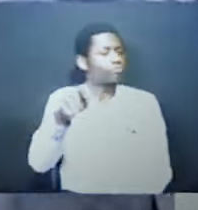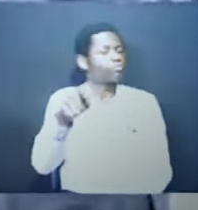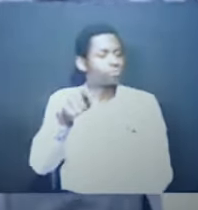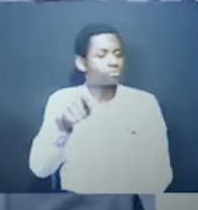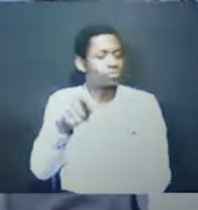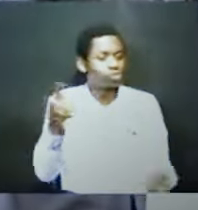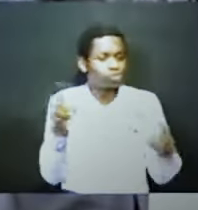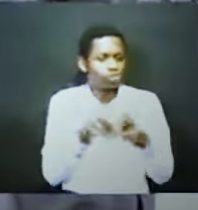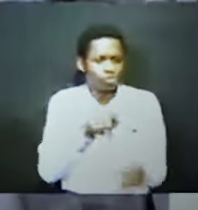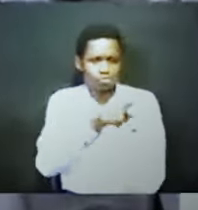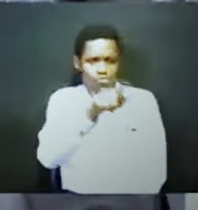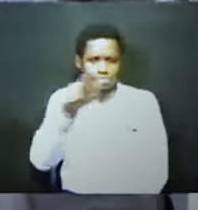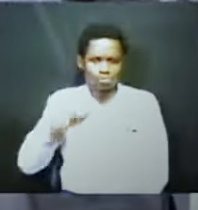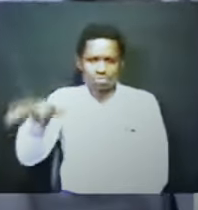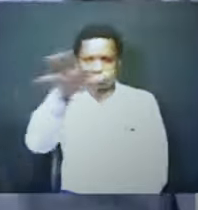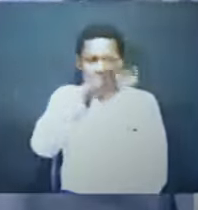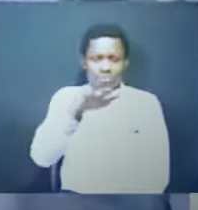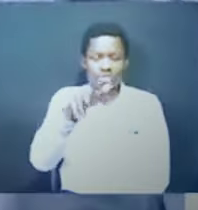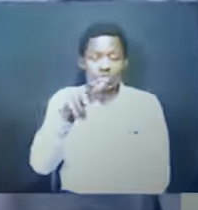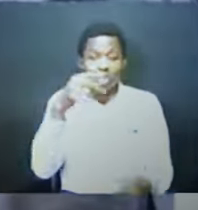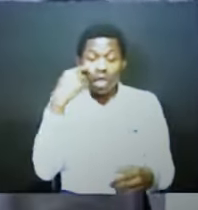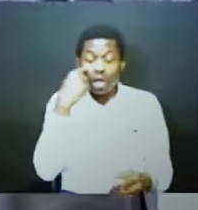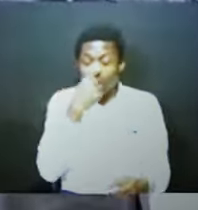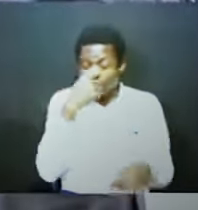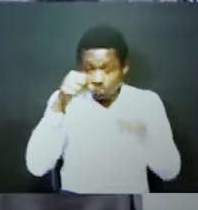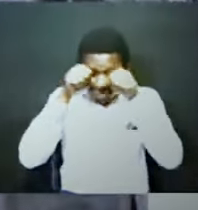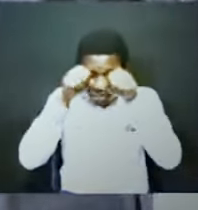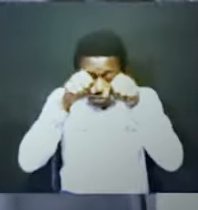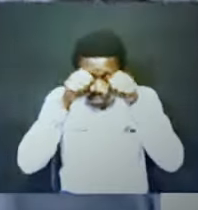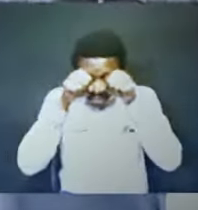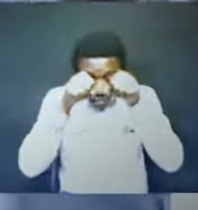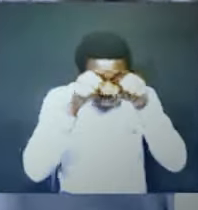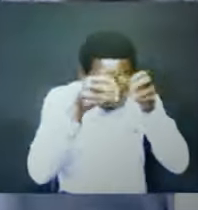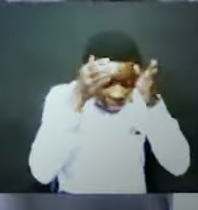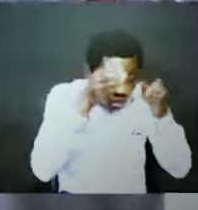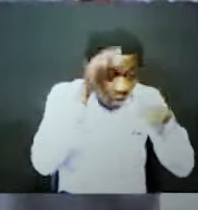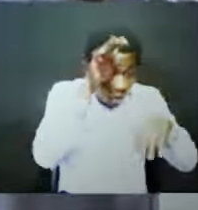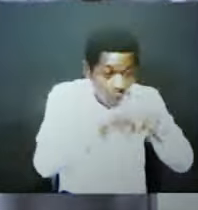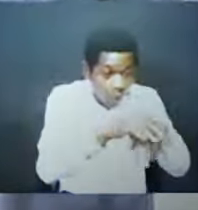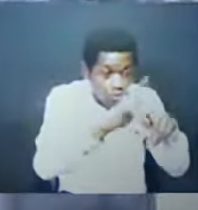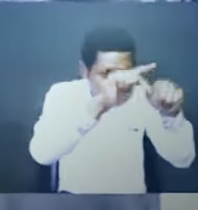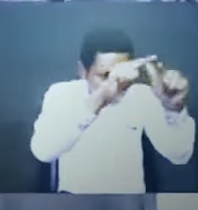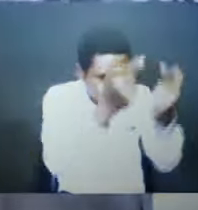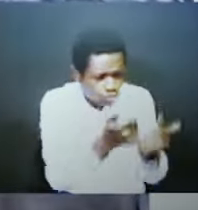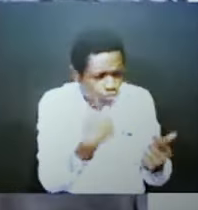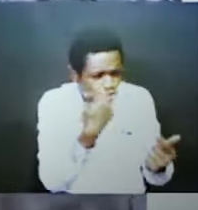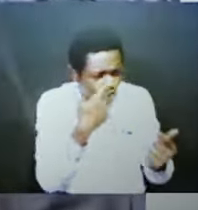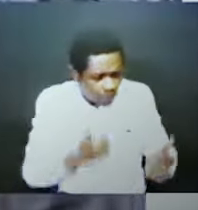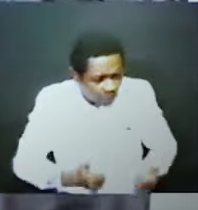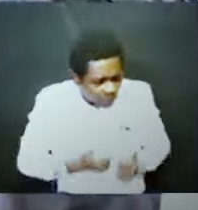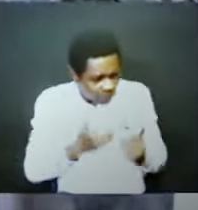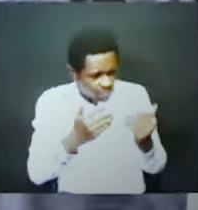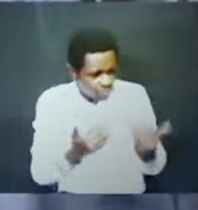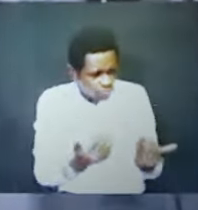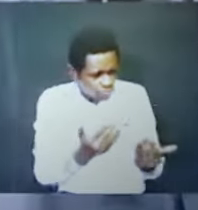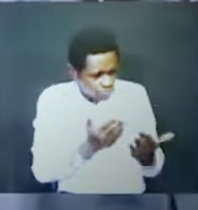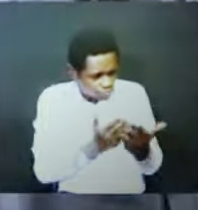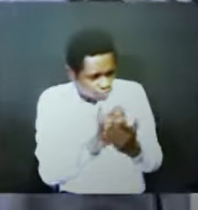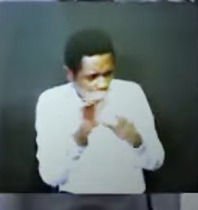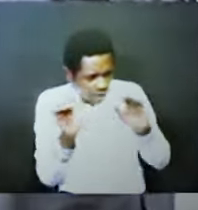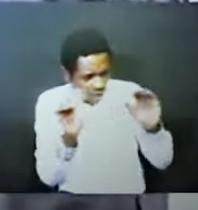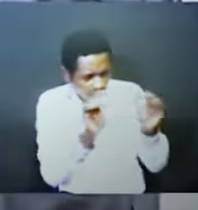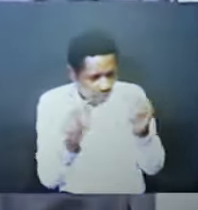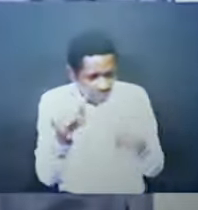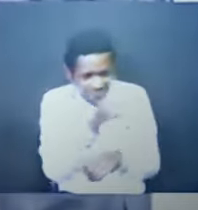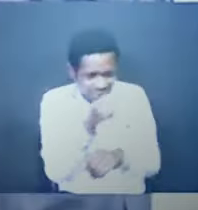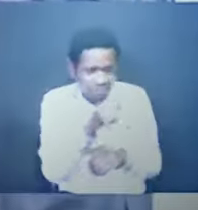Keep your eyes on those who live as we do. And all those who live